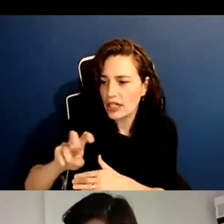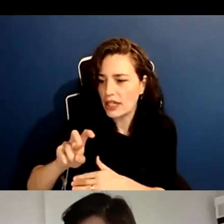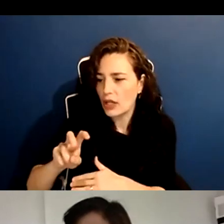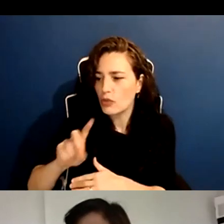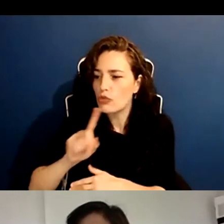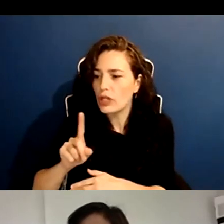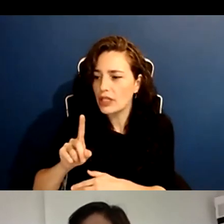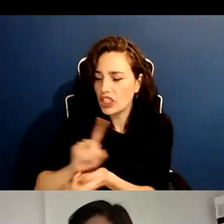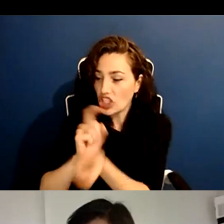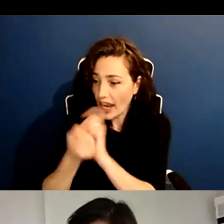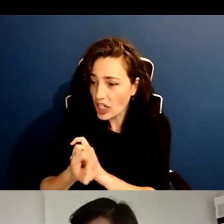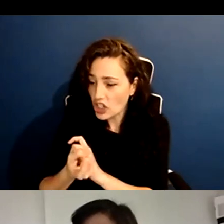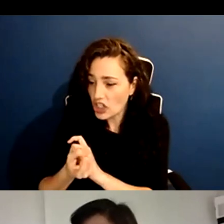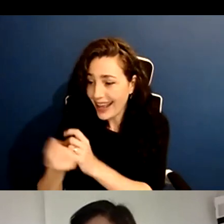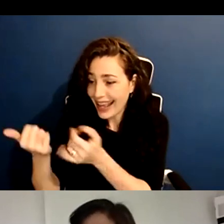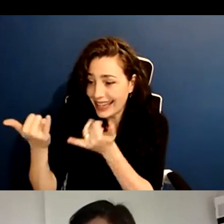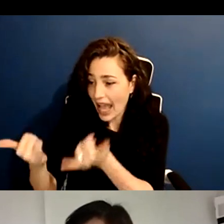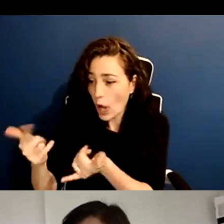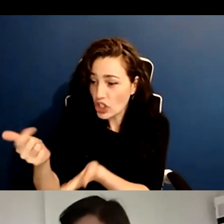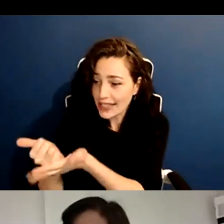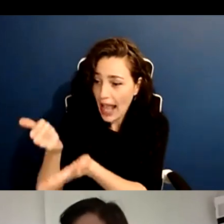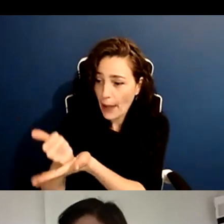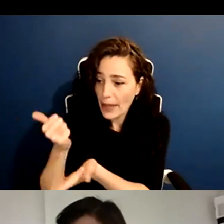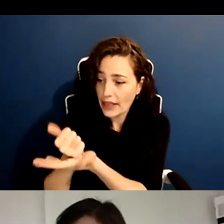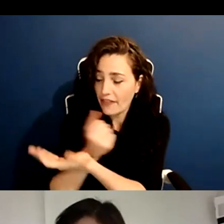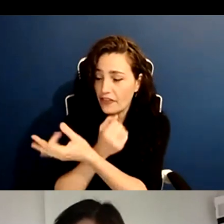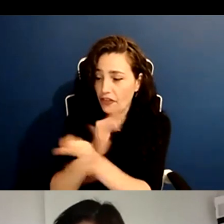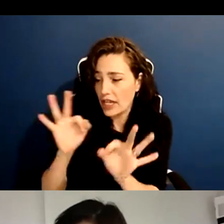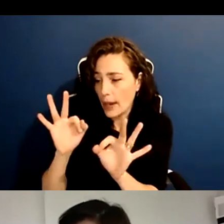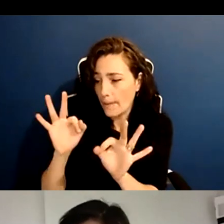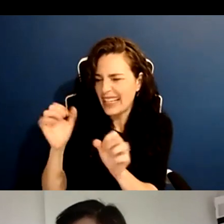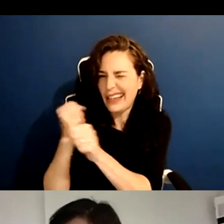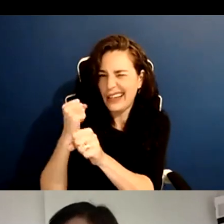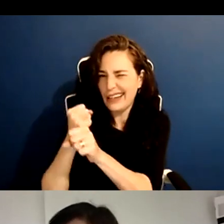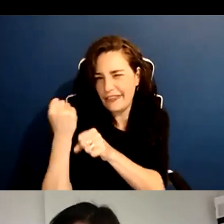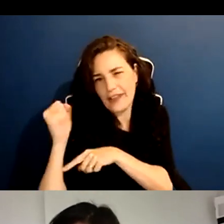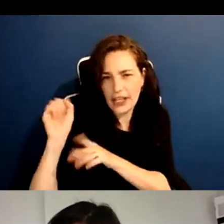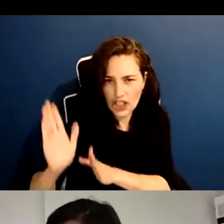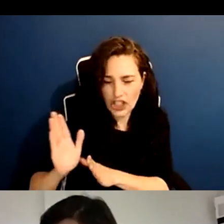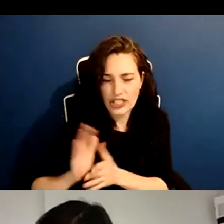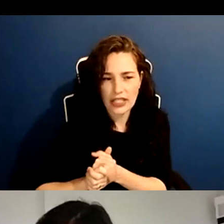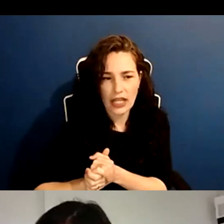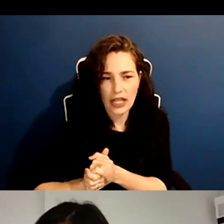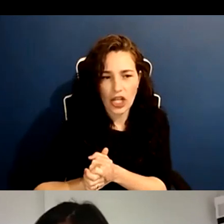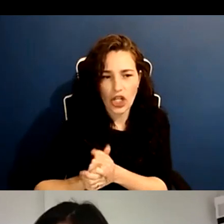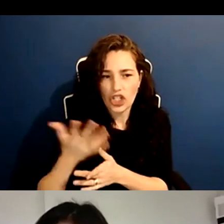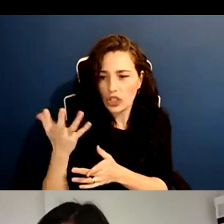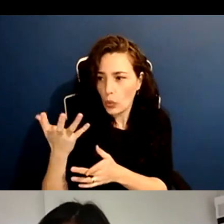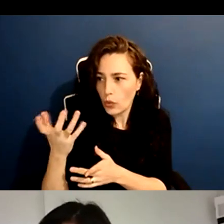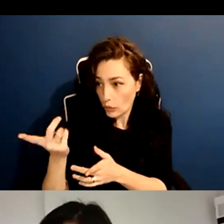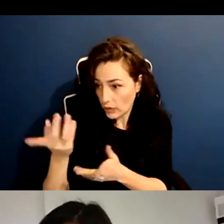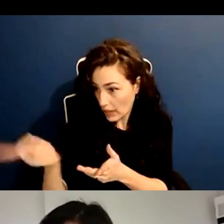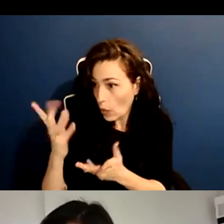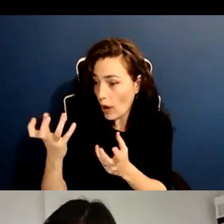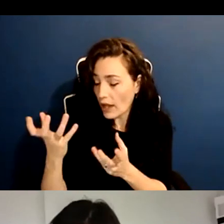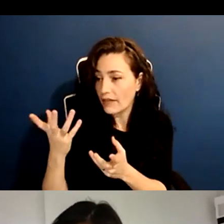now. And that was, okay, yes, they want to find Kimathi's graves. They want to find the graves of their loved ones who were